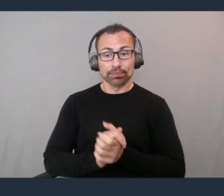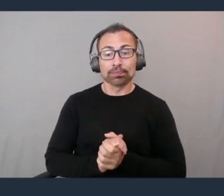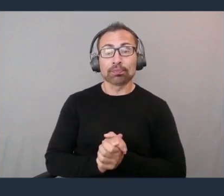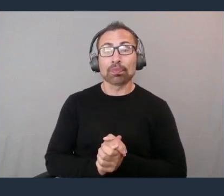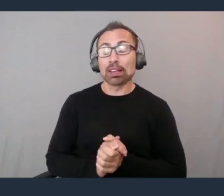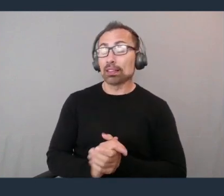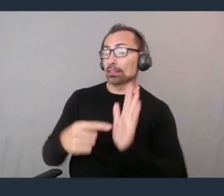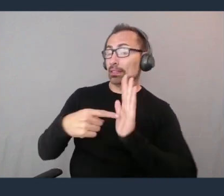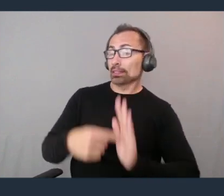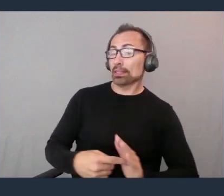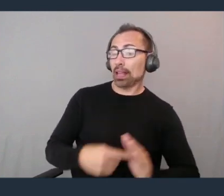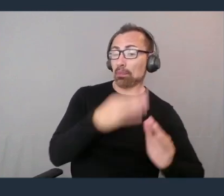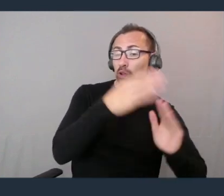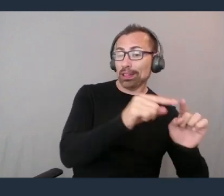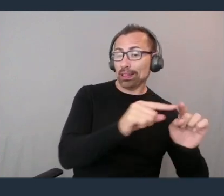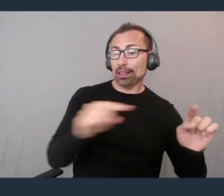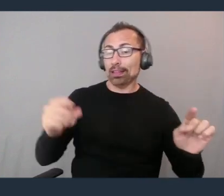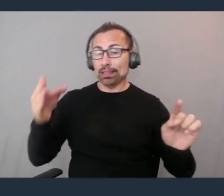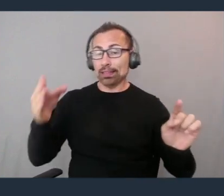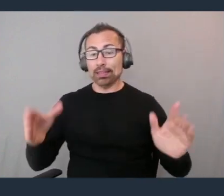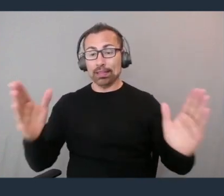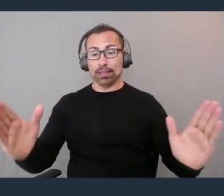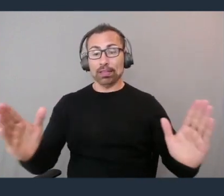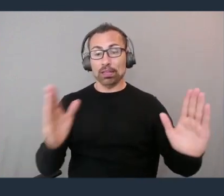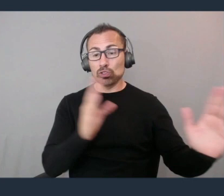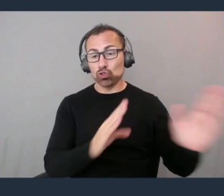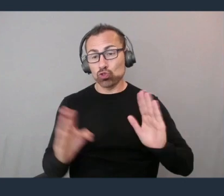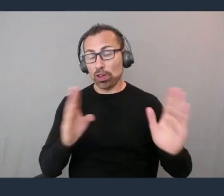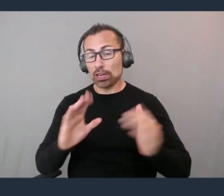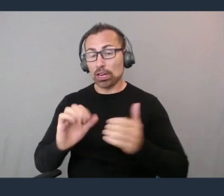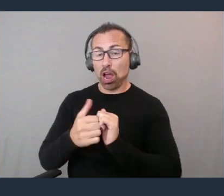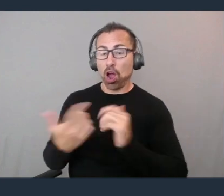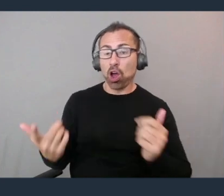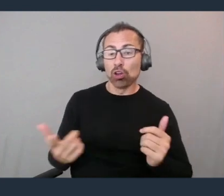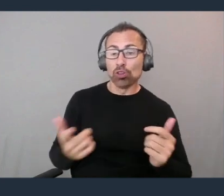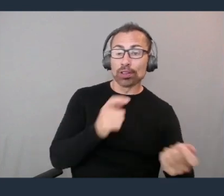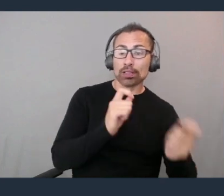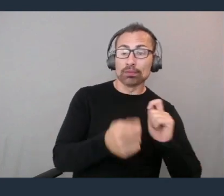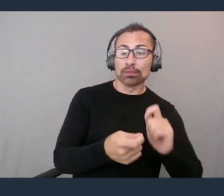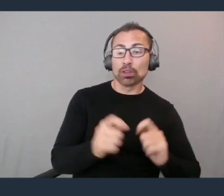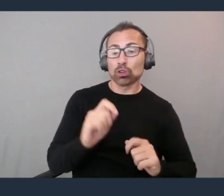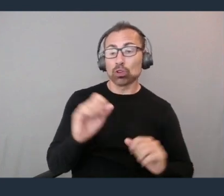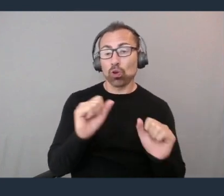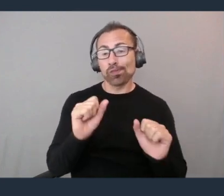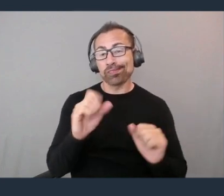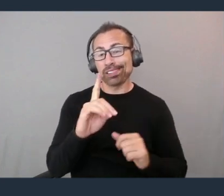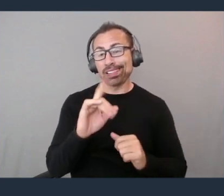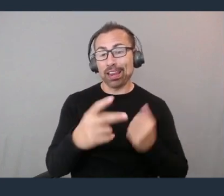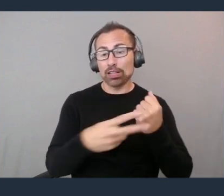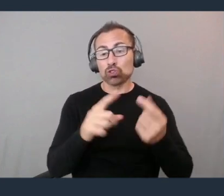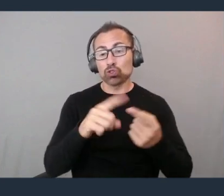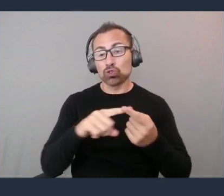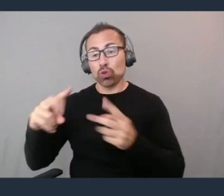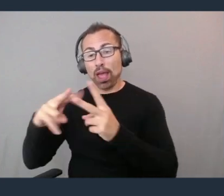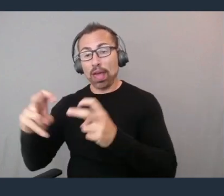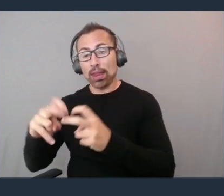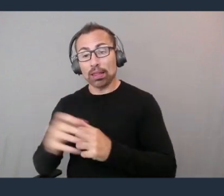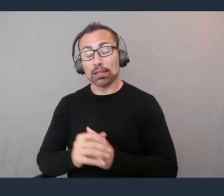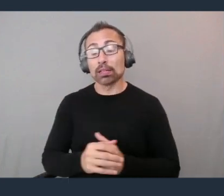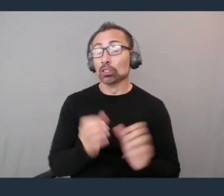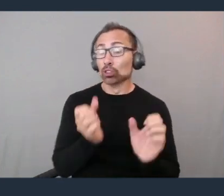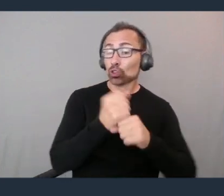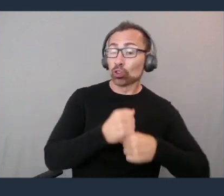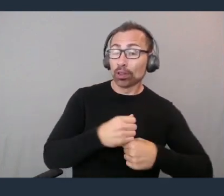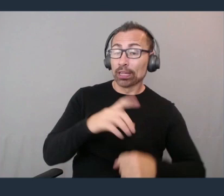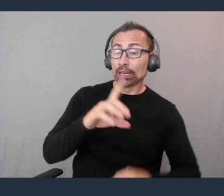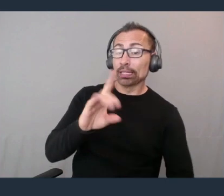can integrate your cold data storage to analytical services. In this example, you can create a data lake in Amazon S3